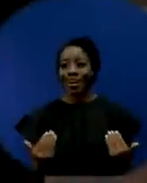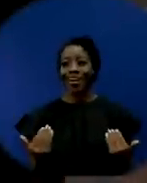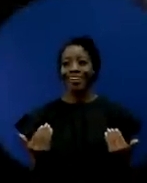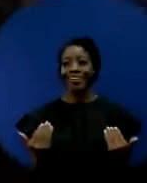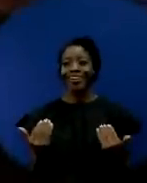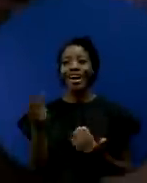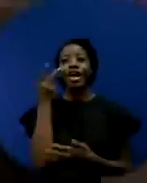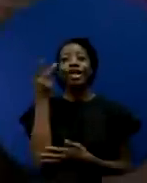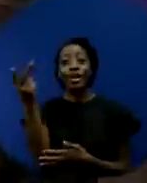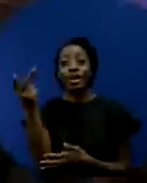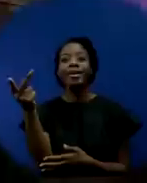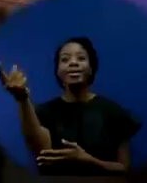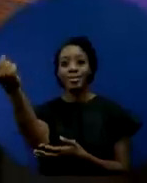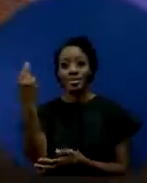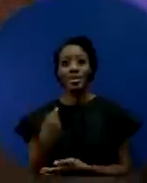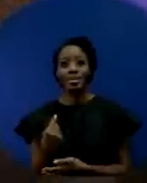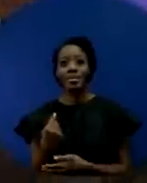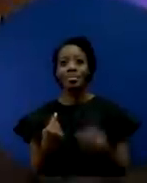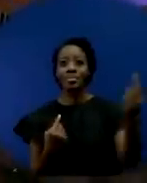way, look at them, look at them.